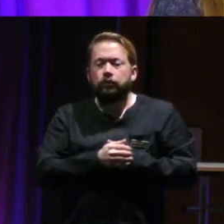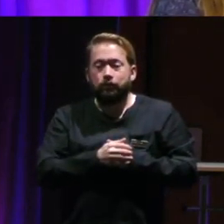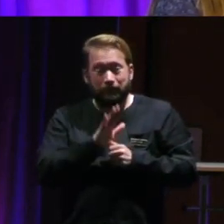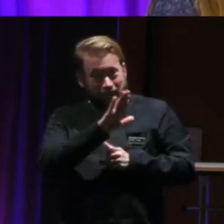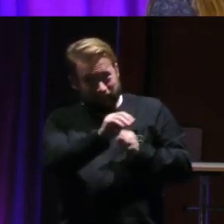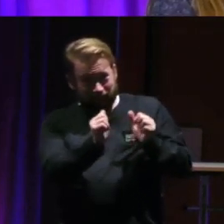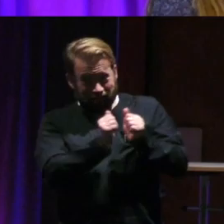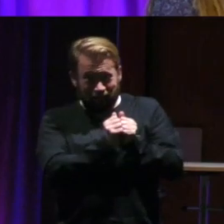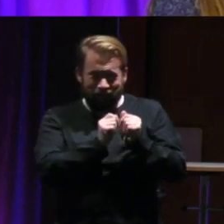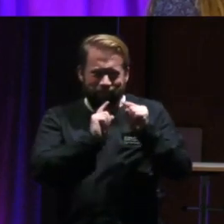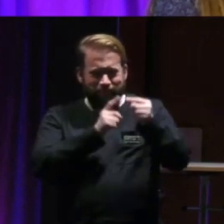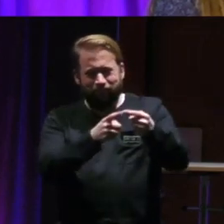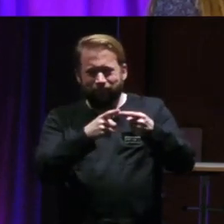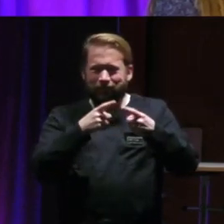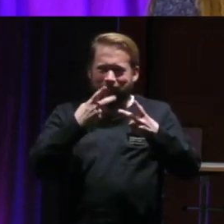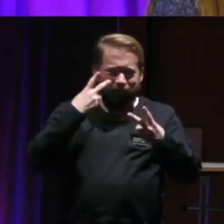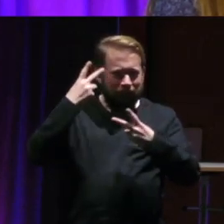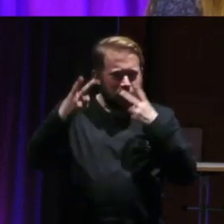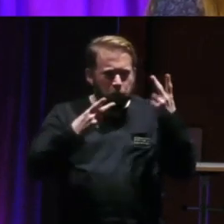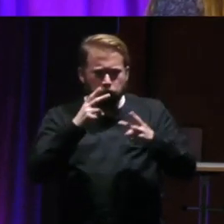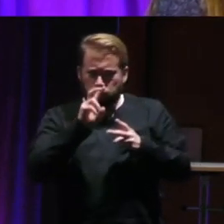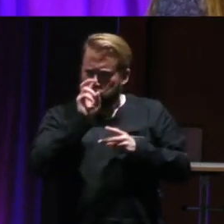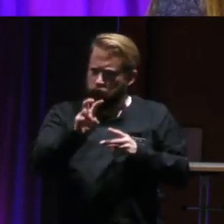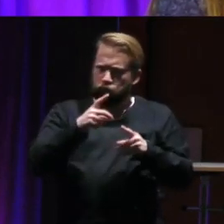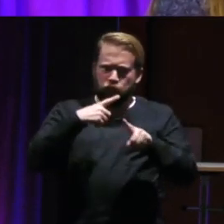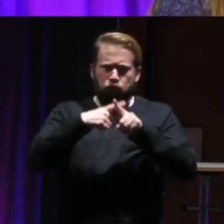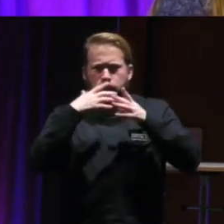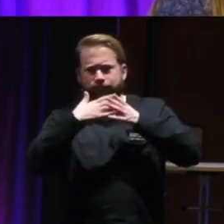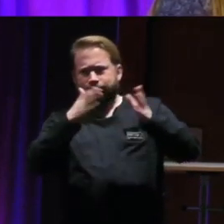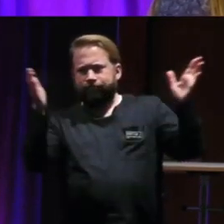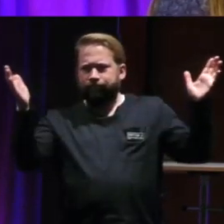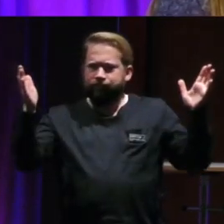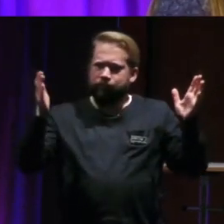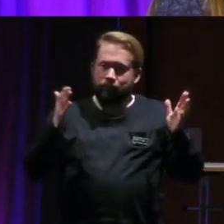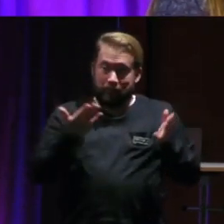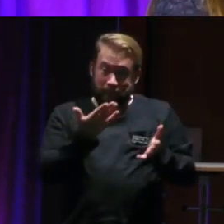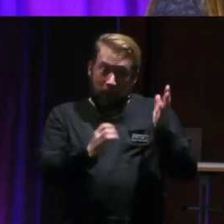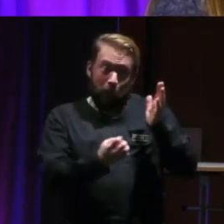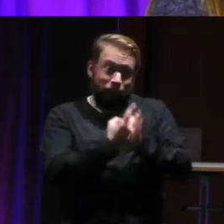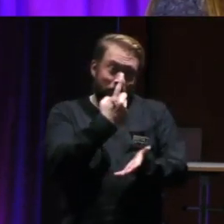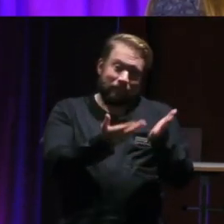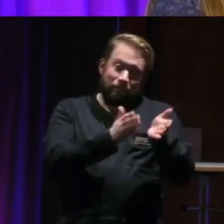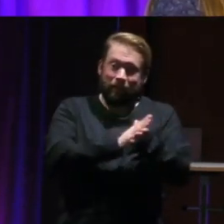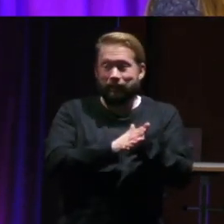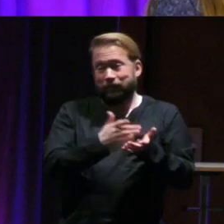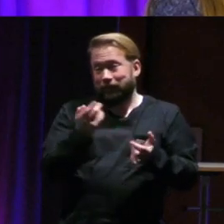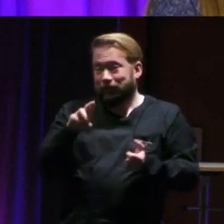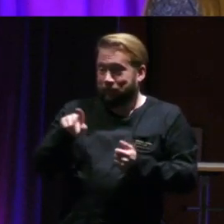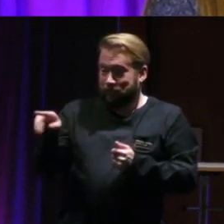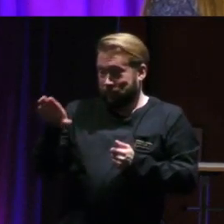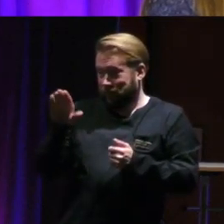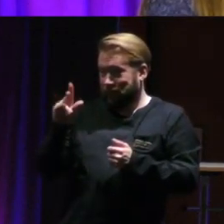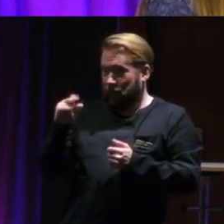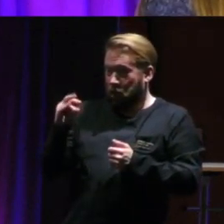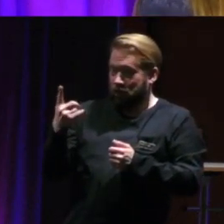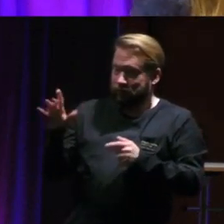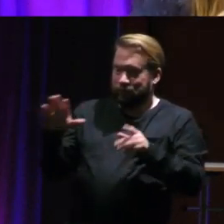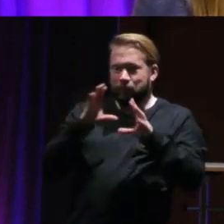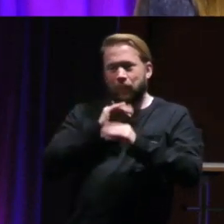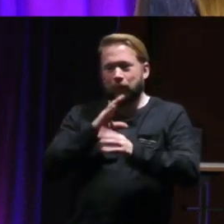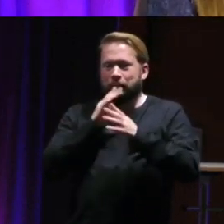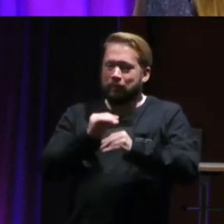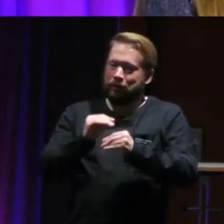and expressive and sometimes very and unconventional than, for example, Mikhail through his songs. And why did you decide, was